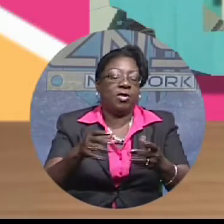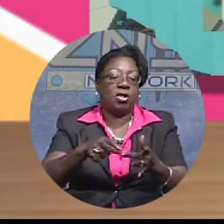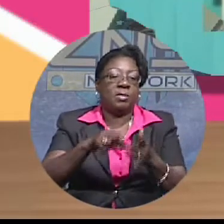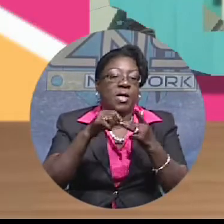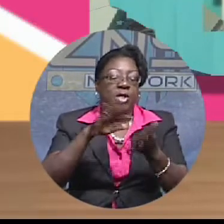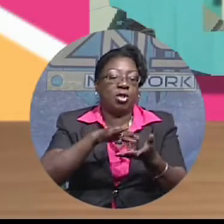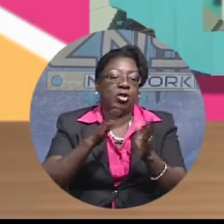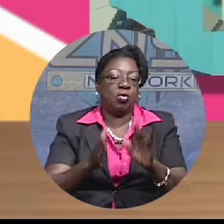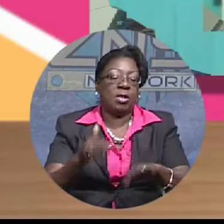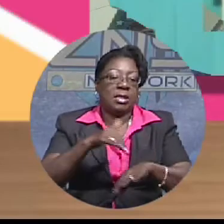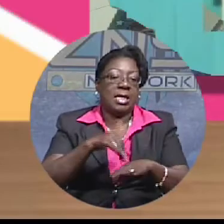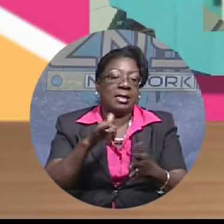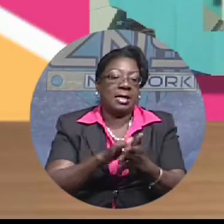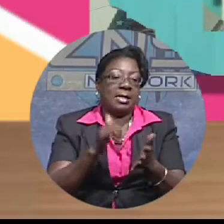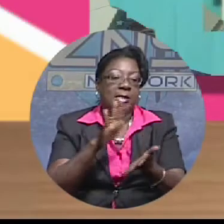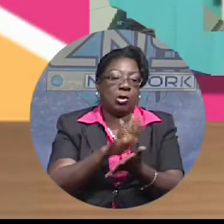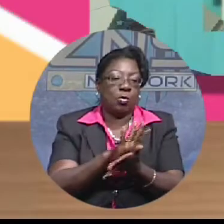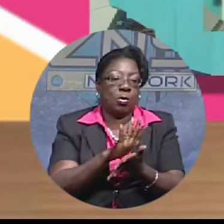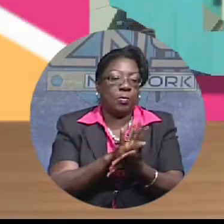students at the school.